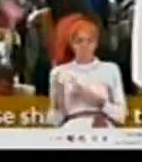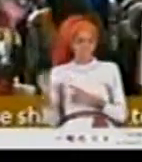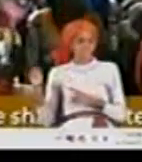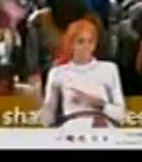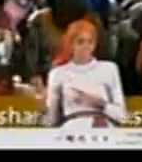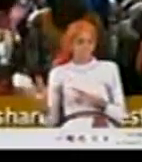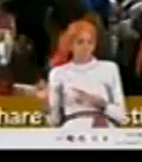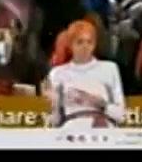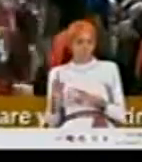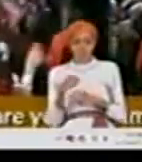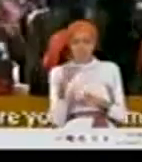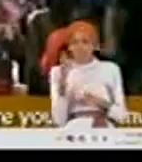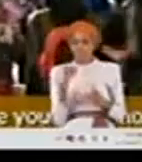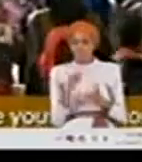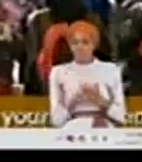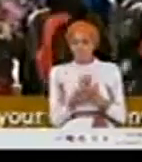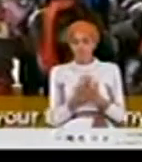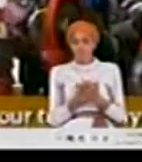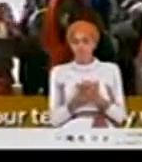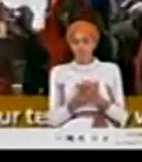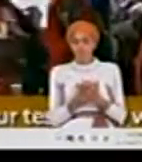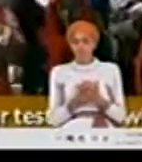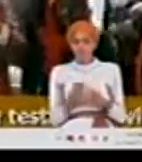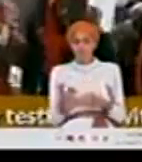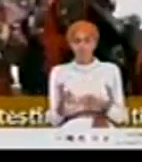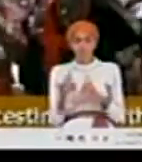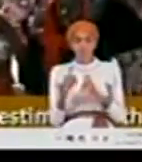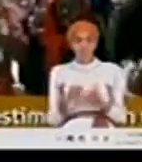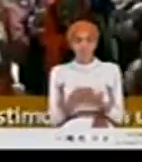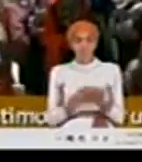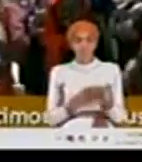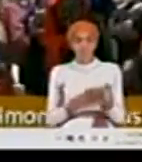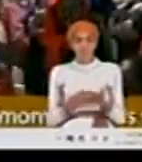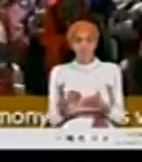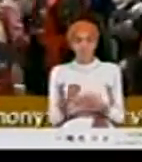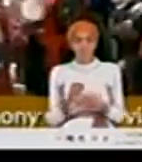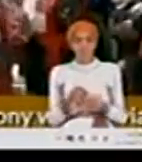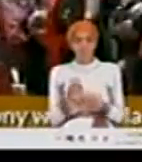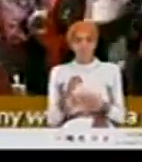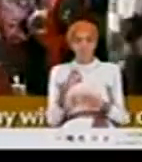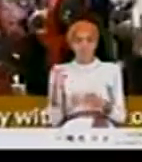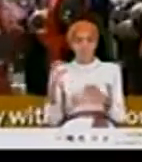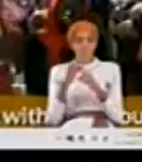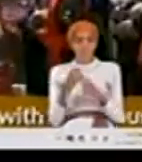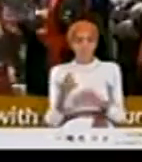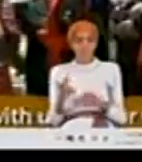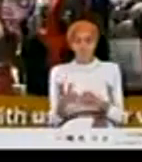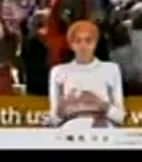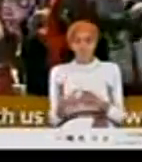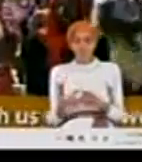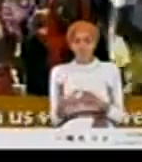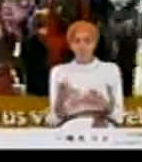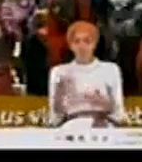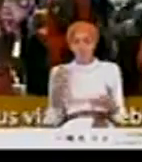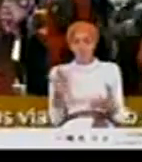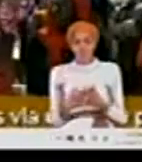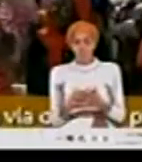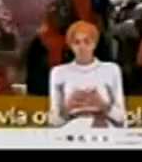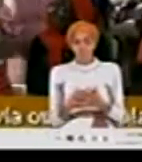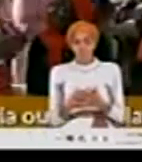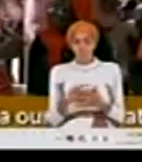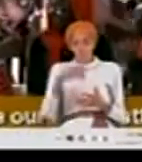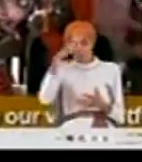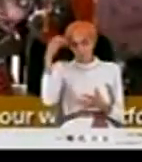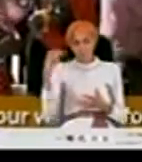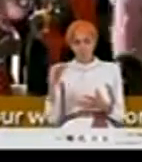counseling session he he he was taken to prison because of his involvement in drugs